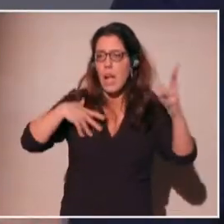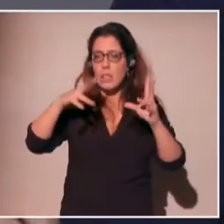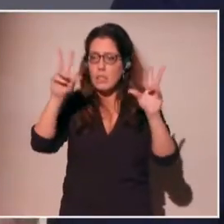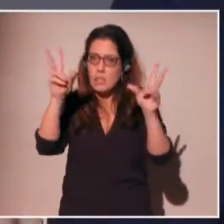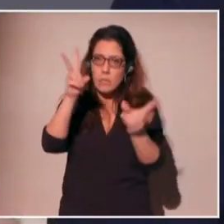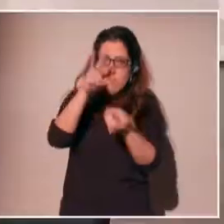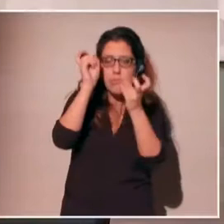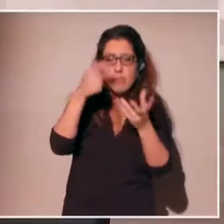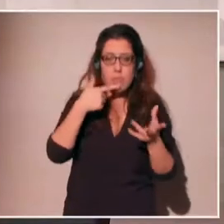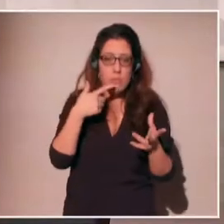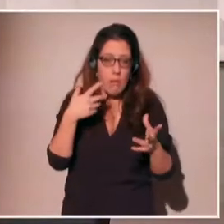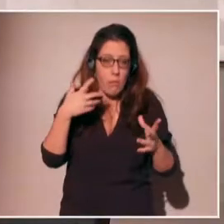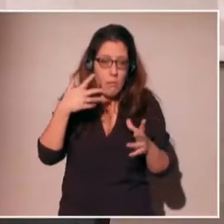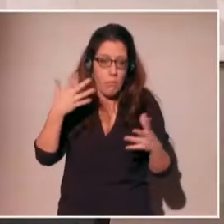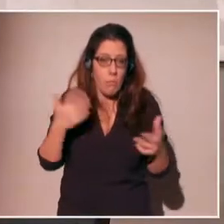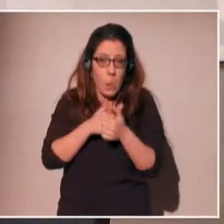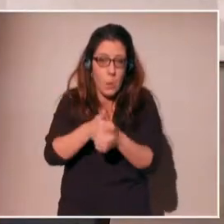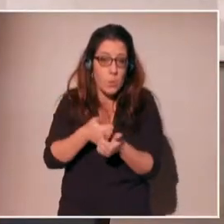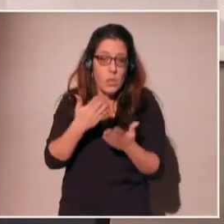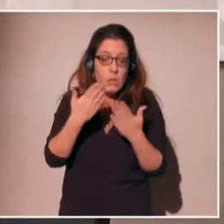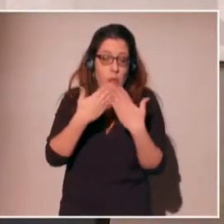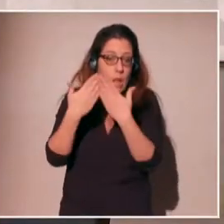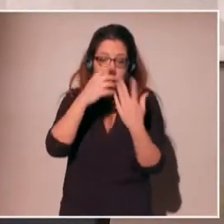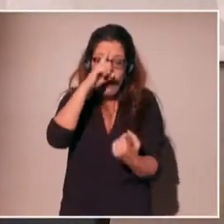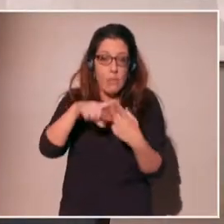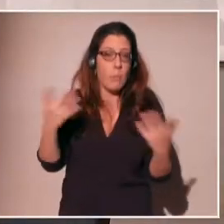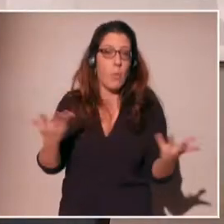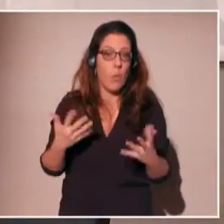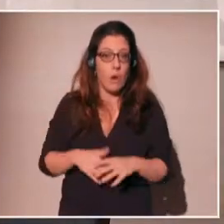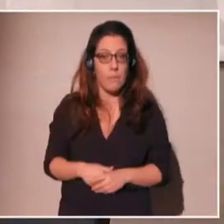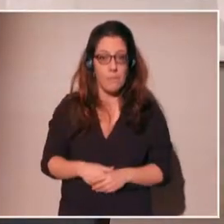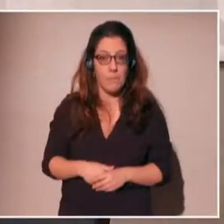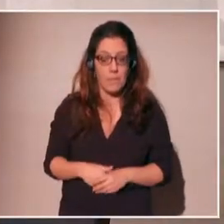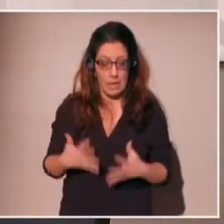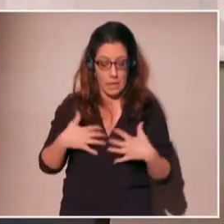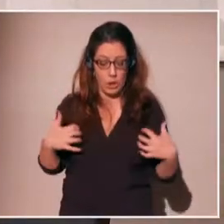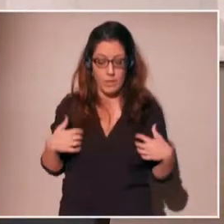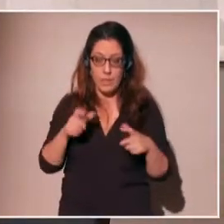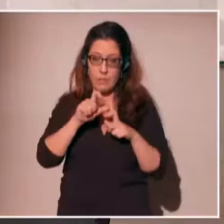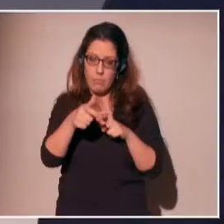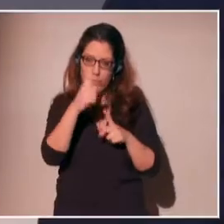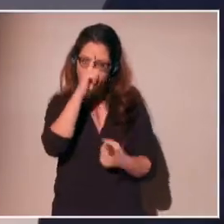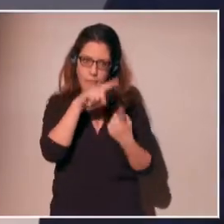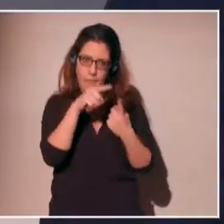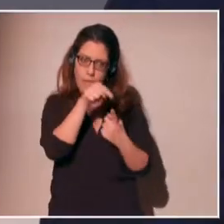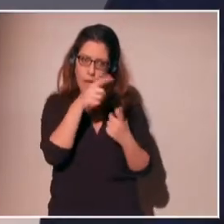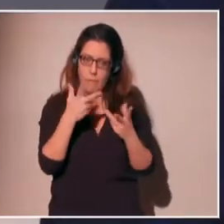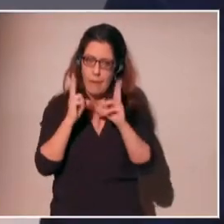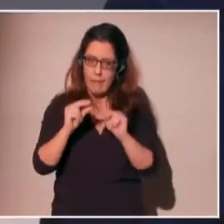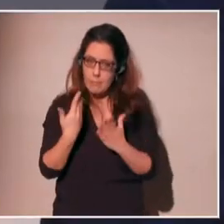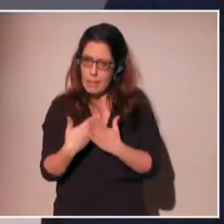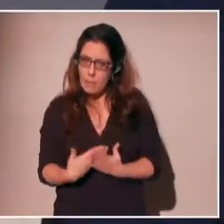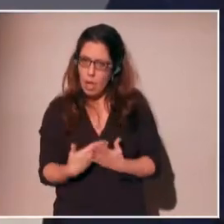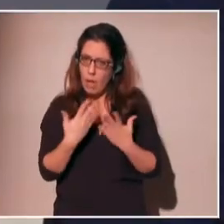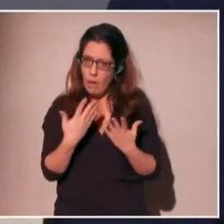explain this to other people or to refine their thoughts, do they have other tools right now than paper and pen? could we use